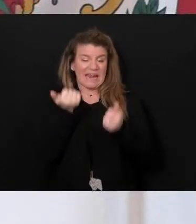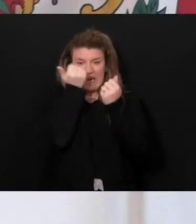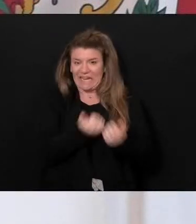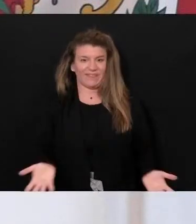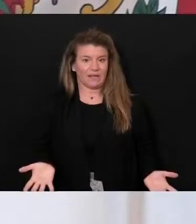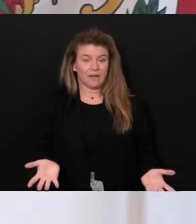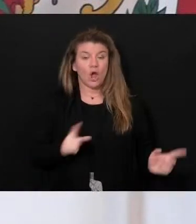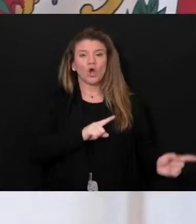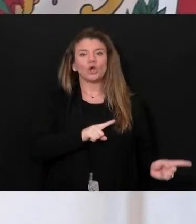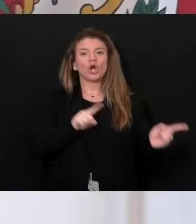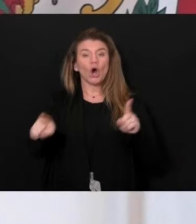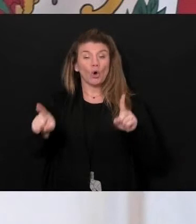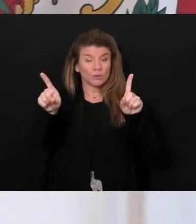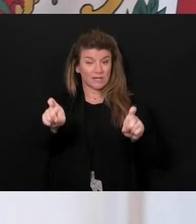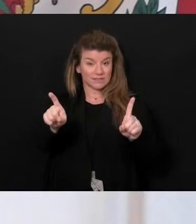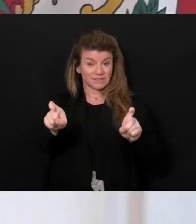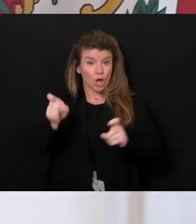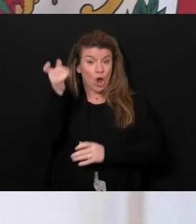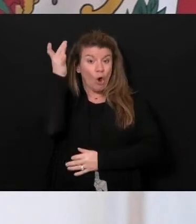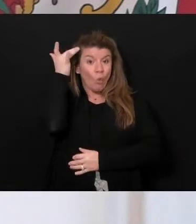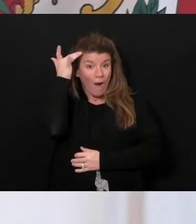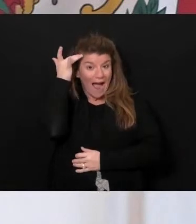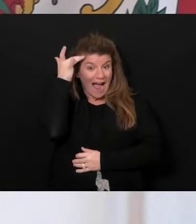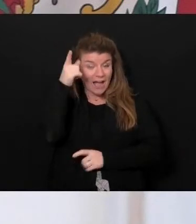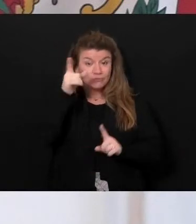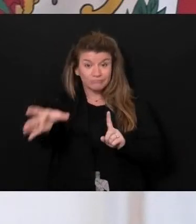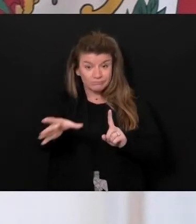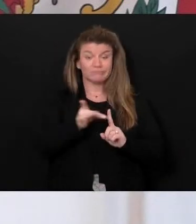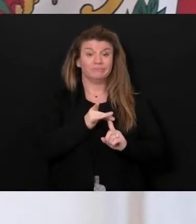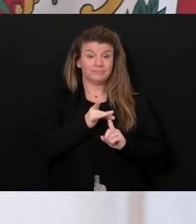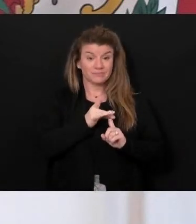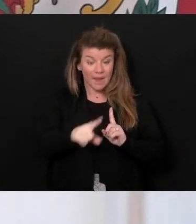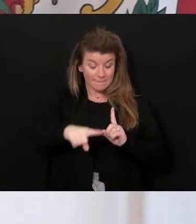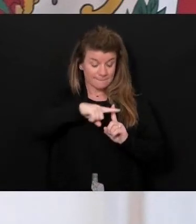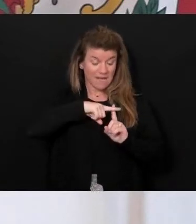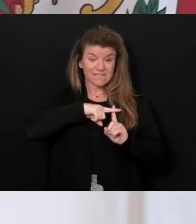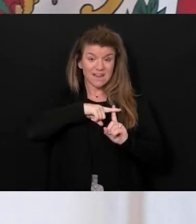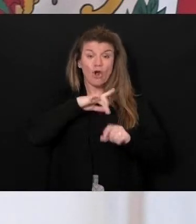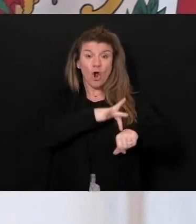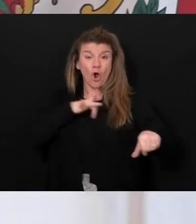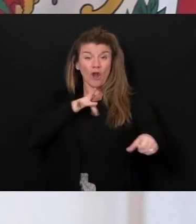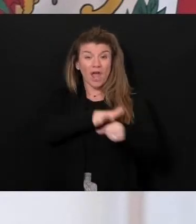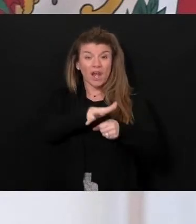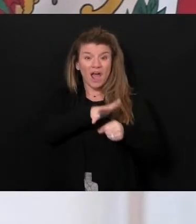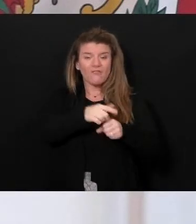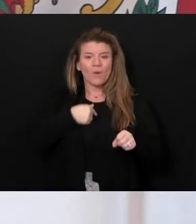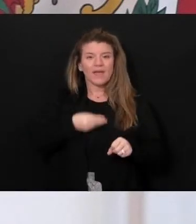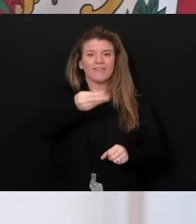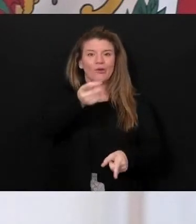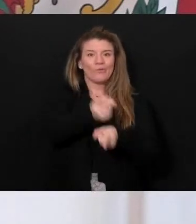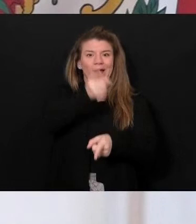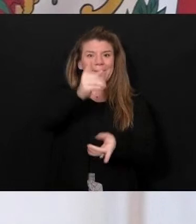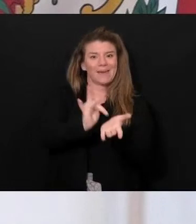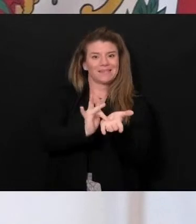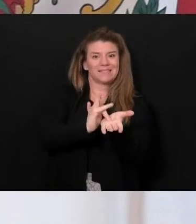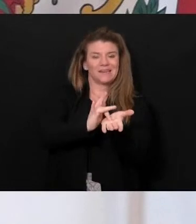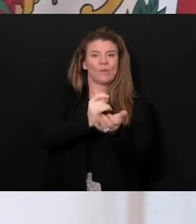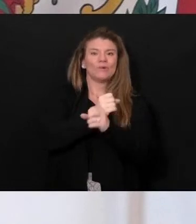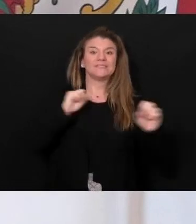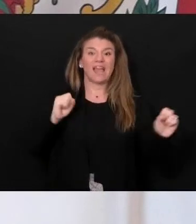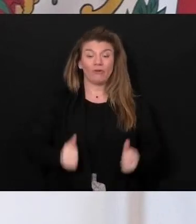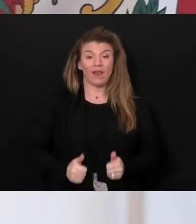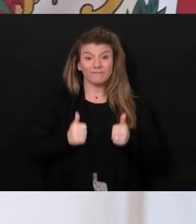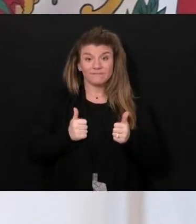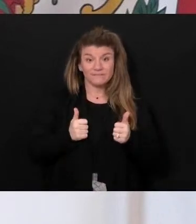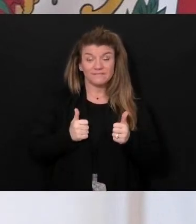tested. Because if we catch this early enough, we can give you the antibodies and save your life. As far as